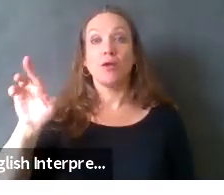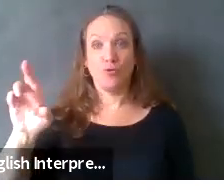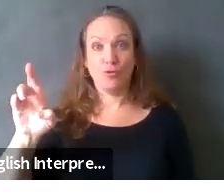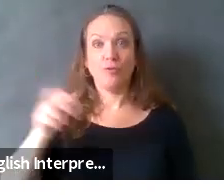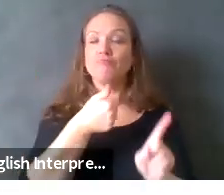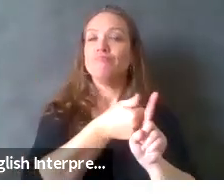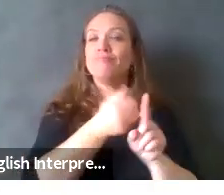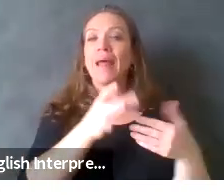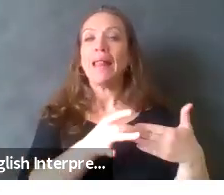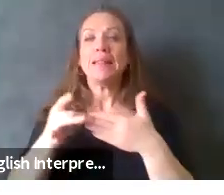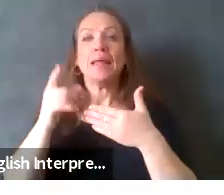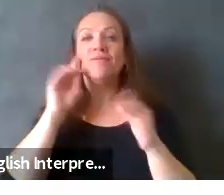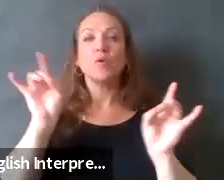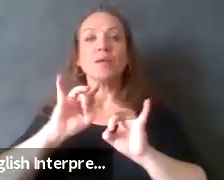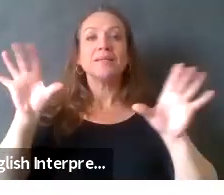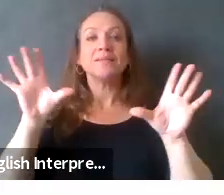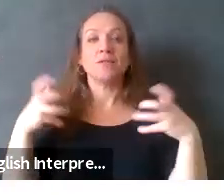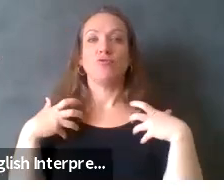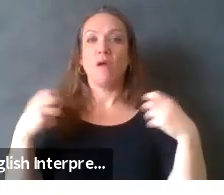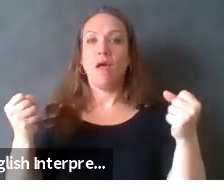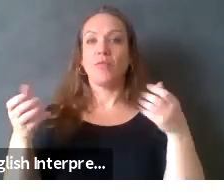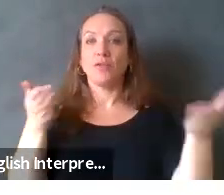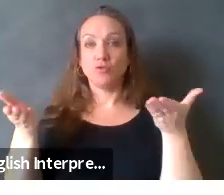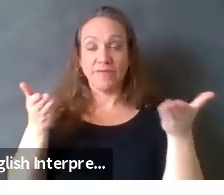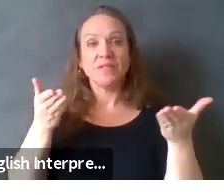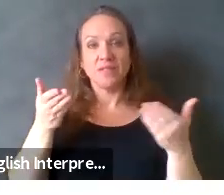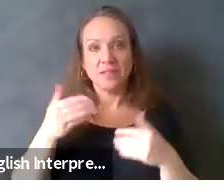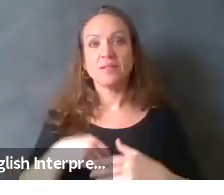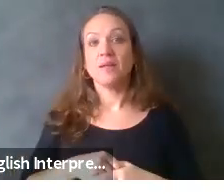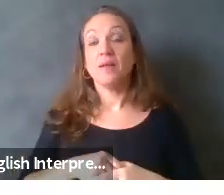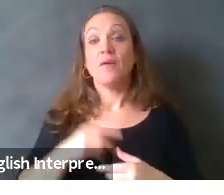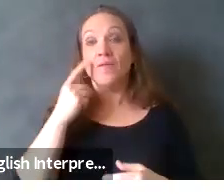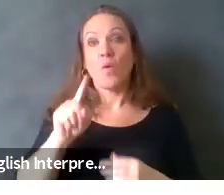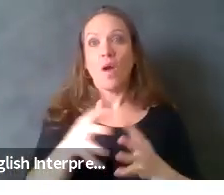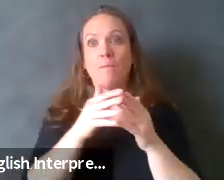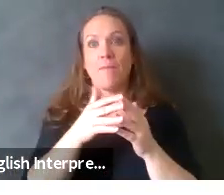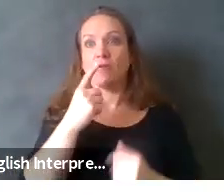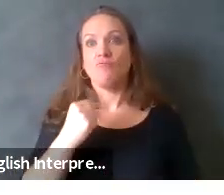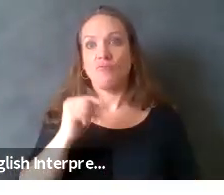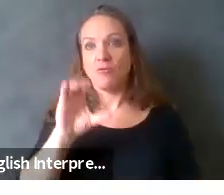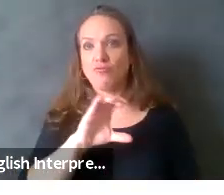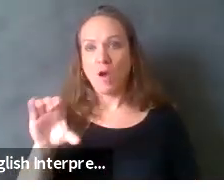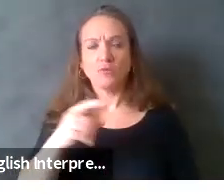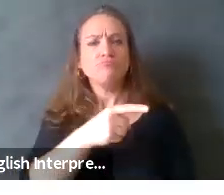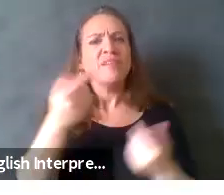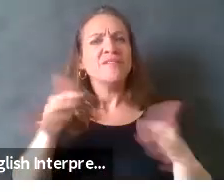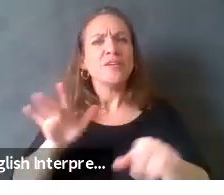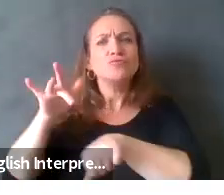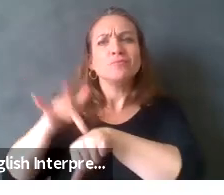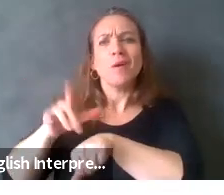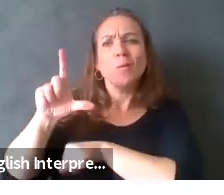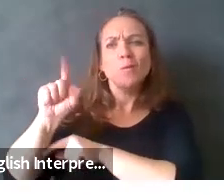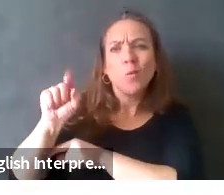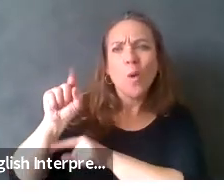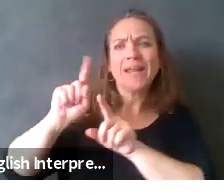Health Services at National Headquarters for the American Red Cross. She has deployed to 20 disaster relief